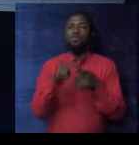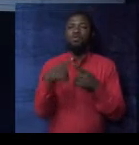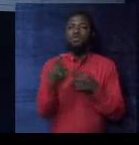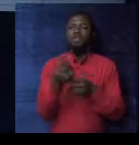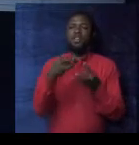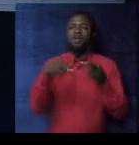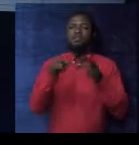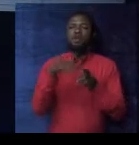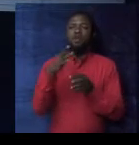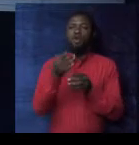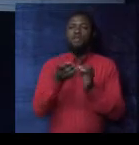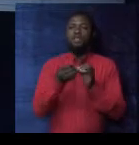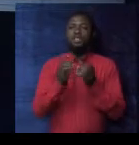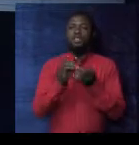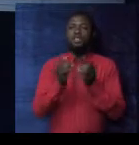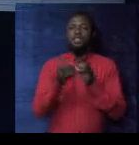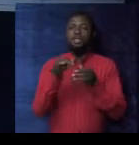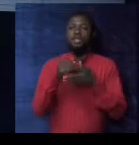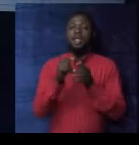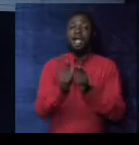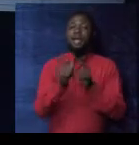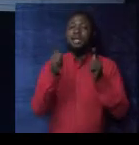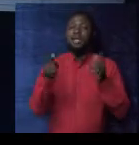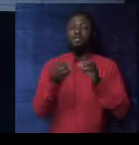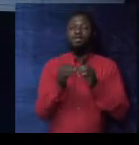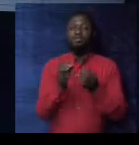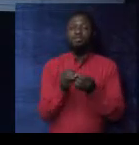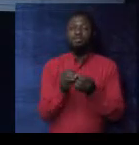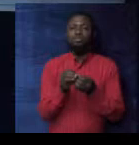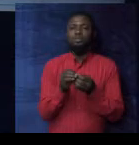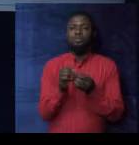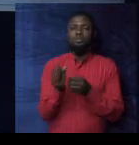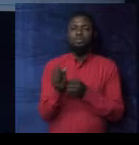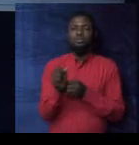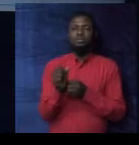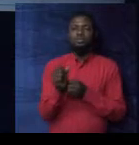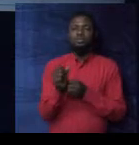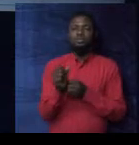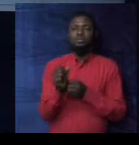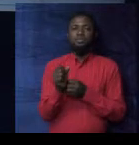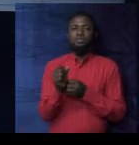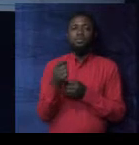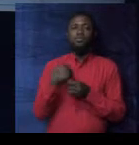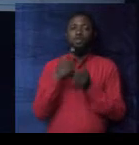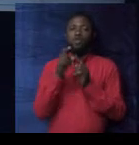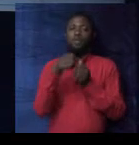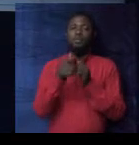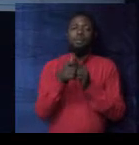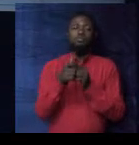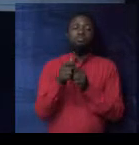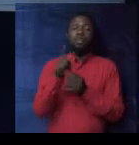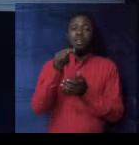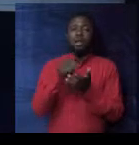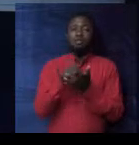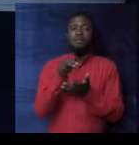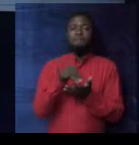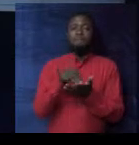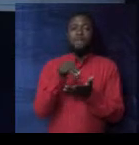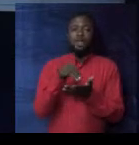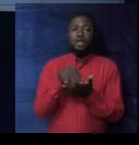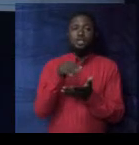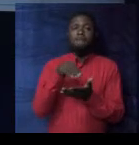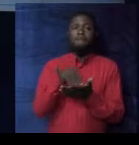now we're going to move on to the value of digits in large numbers. Don't forget that we've taught large numbers in our previous lessons. We talked